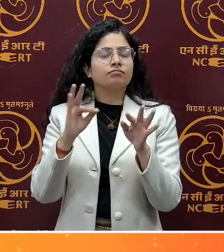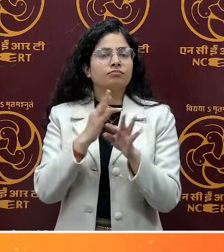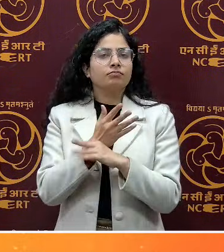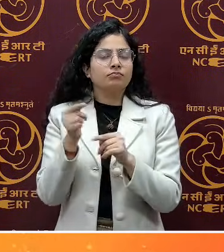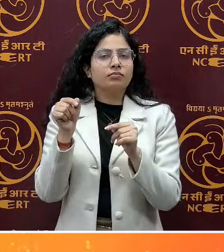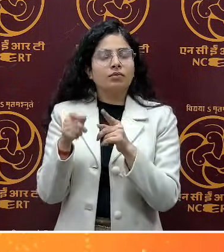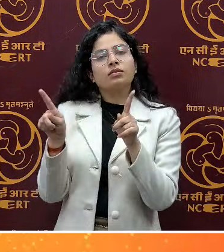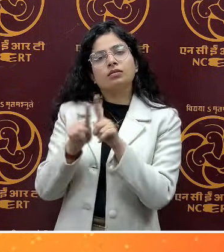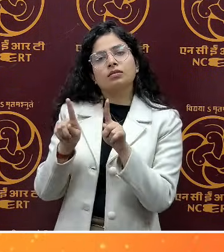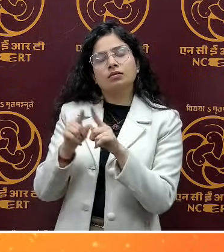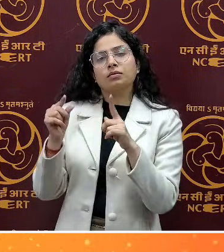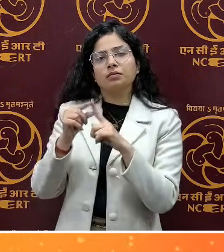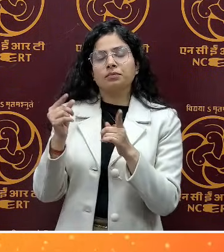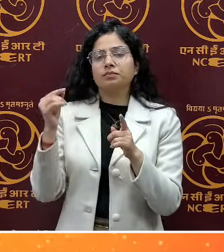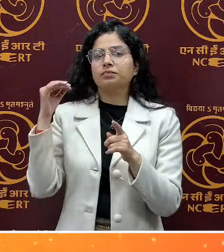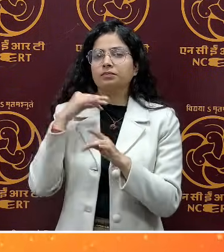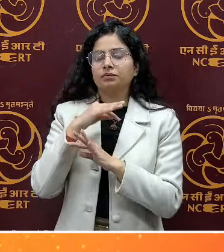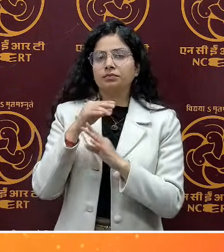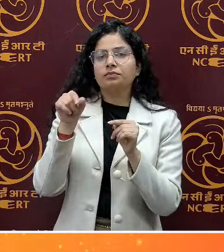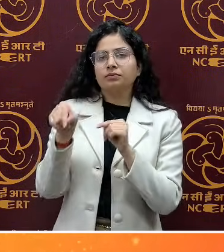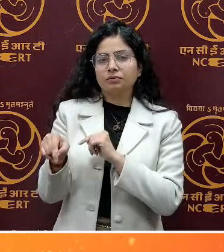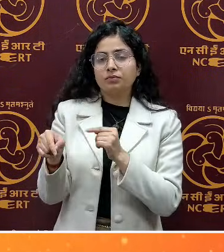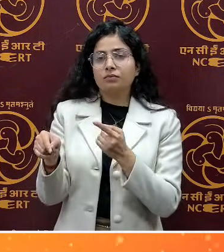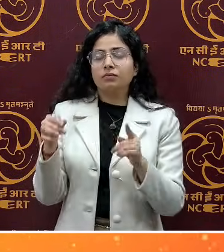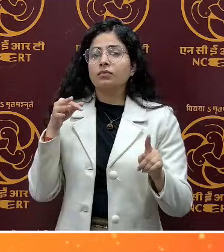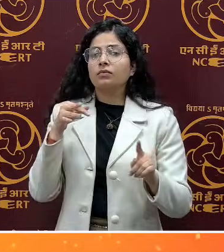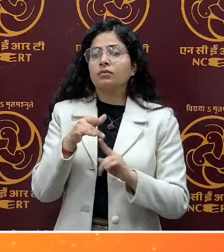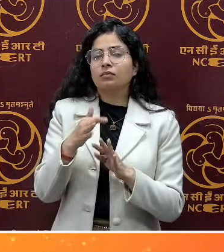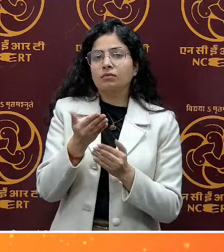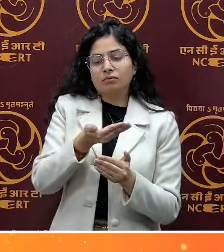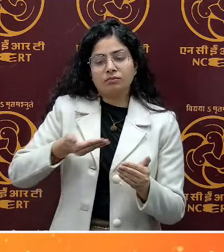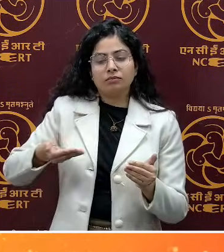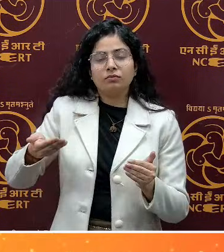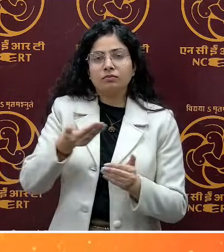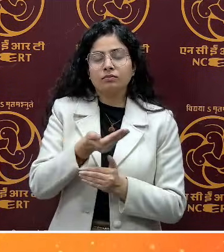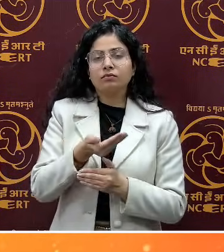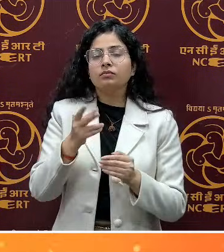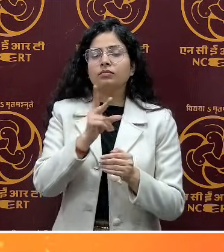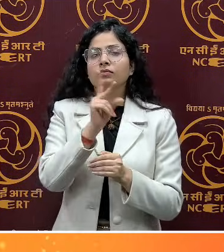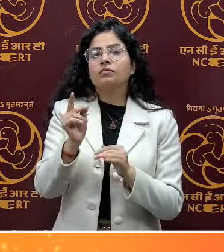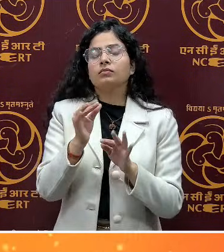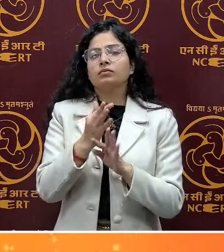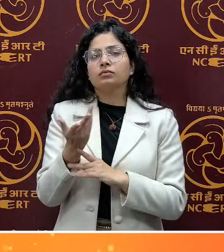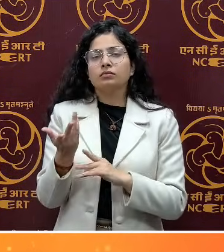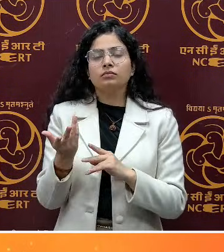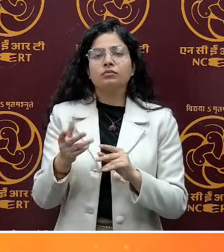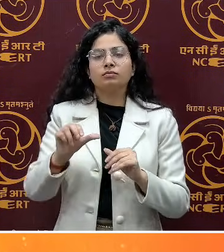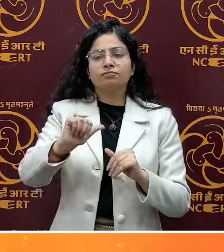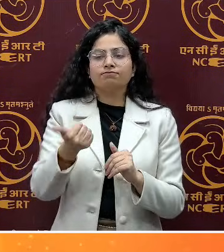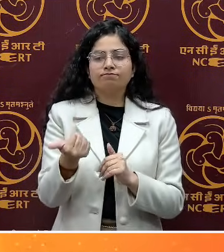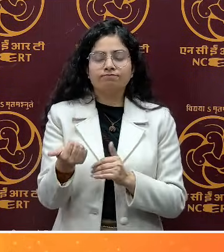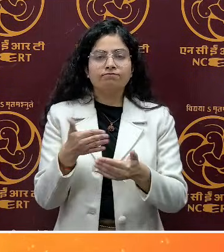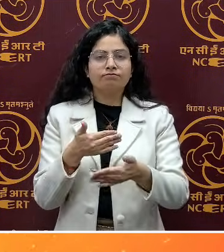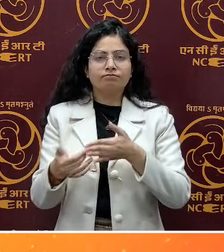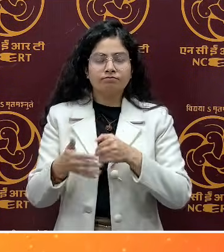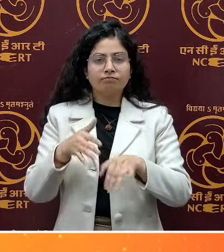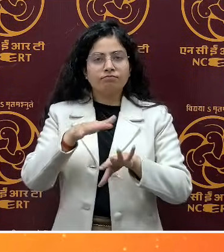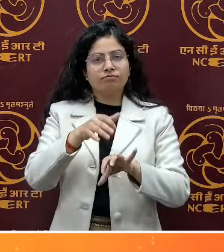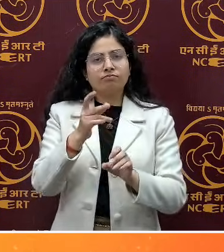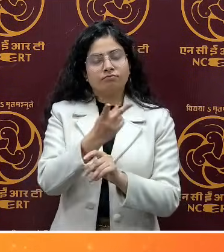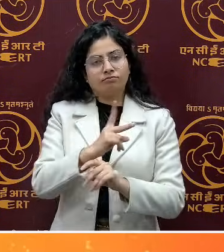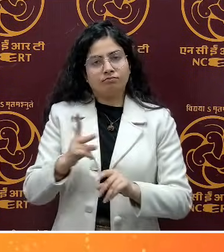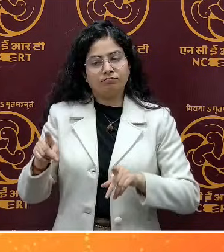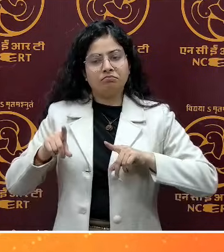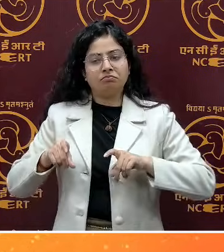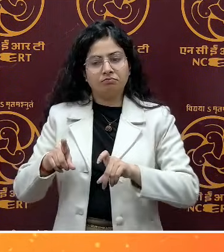of pollution only. So it harms us also, it even harms the other organisms which are there in